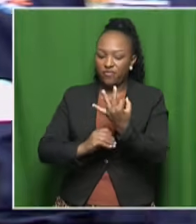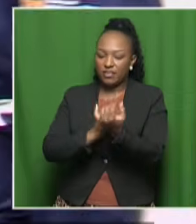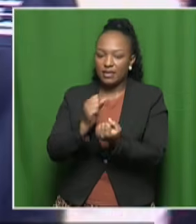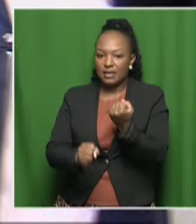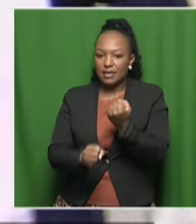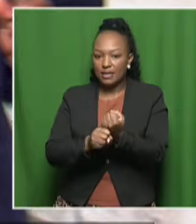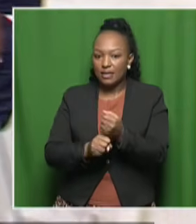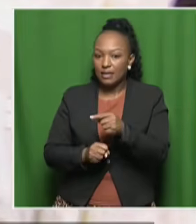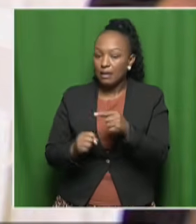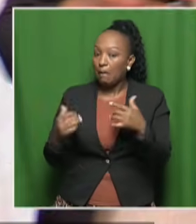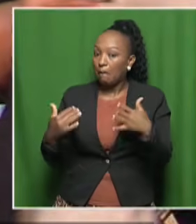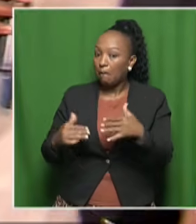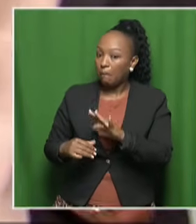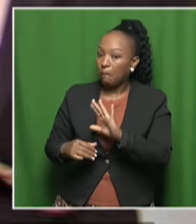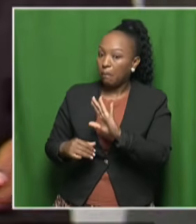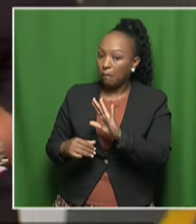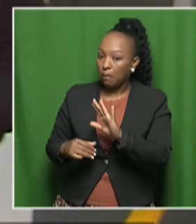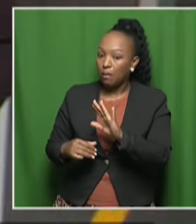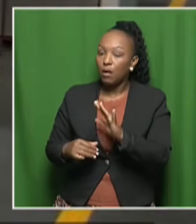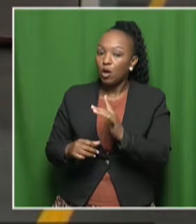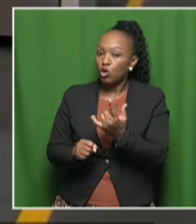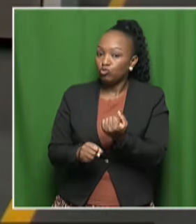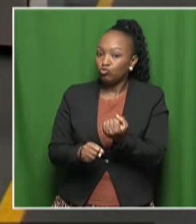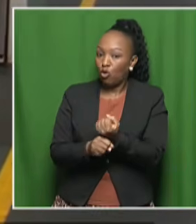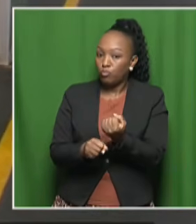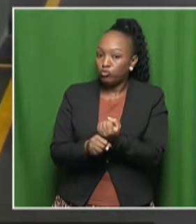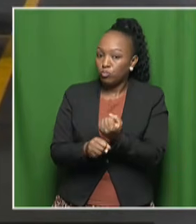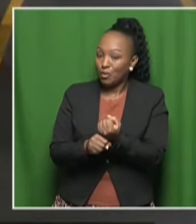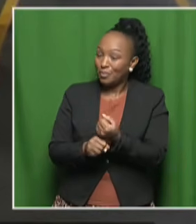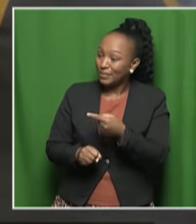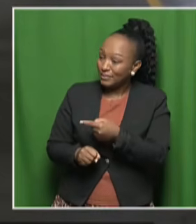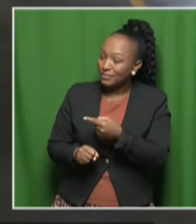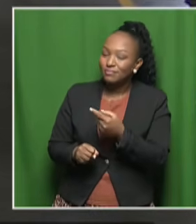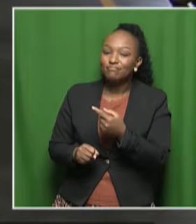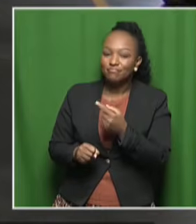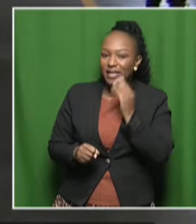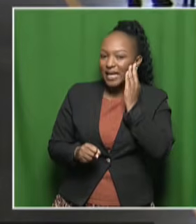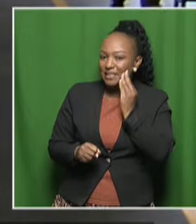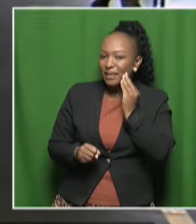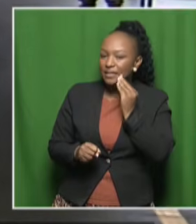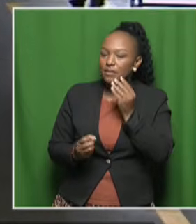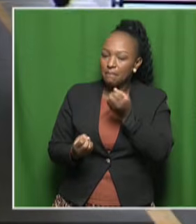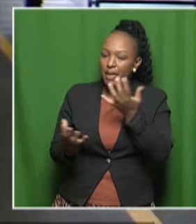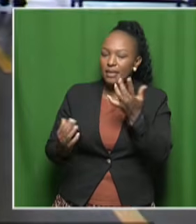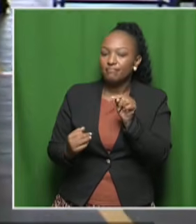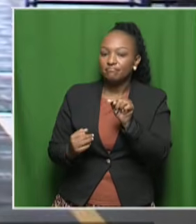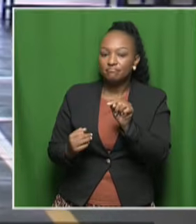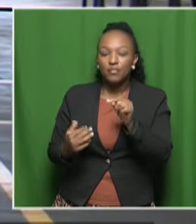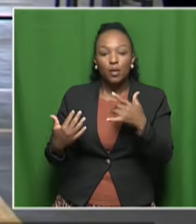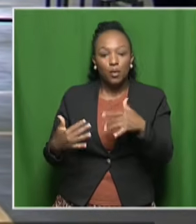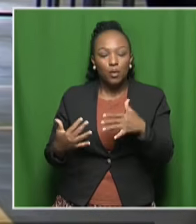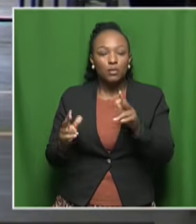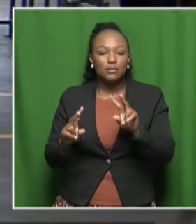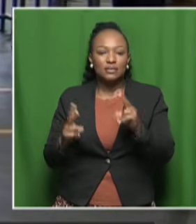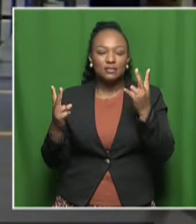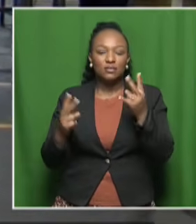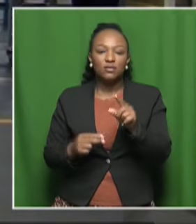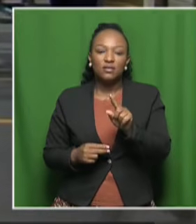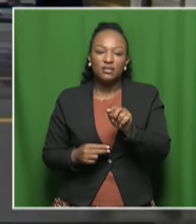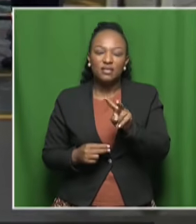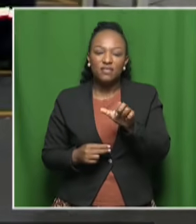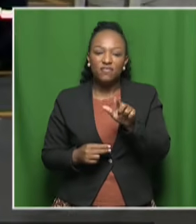and a lot of on-the-job training, experiential, hands-on training. And that is, of course, one of the main differences with